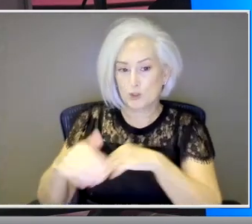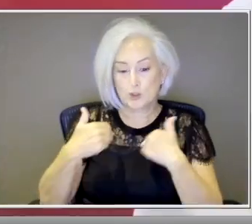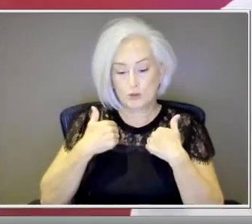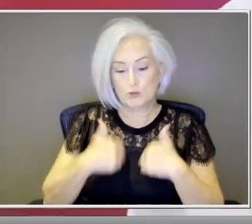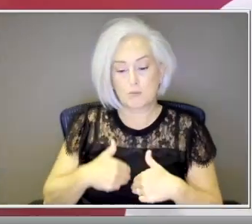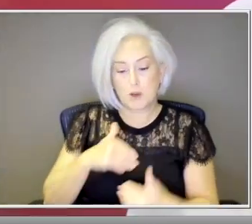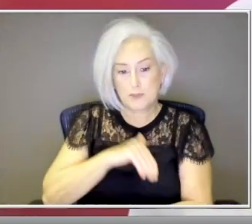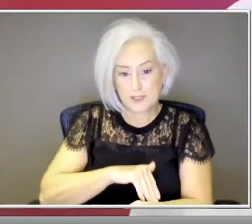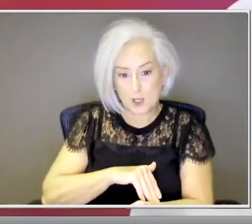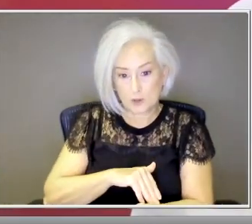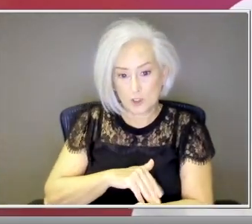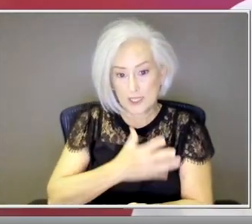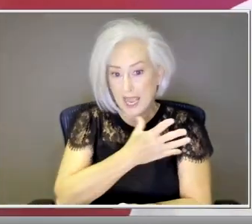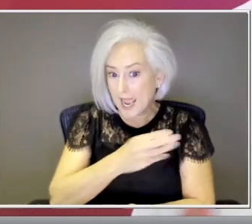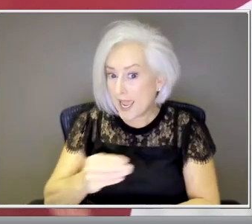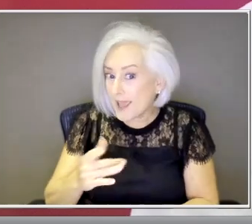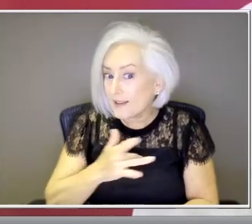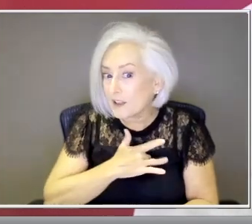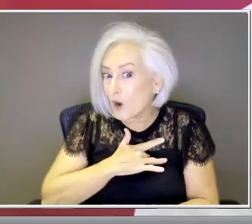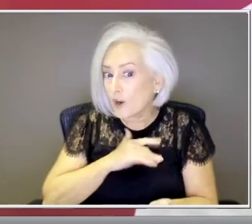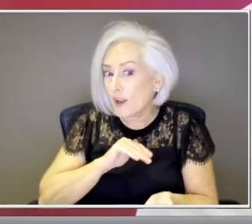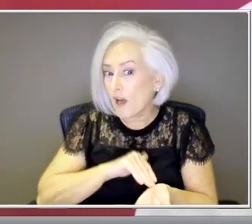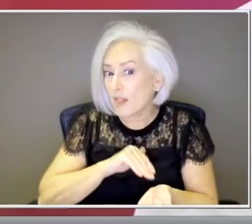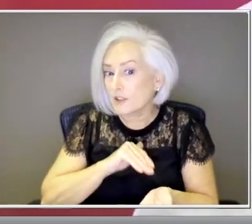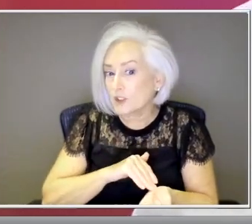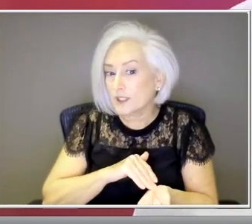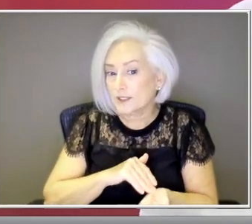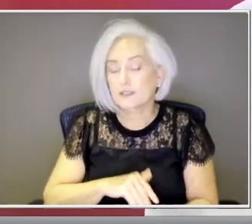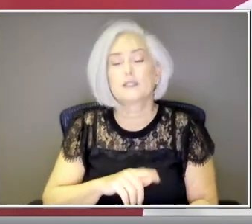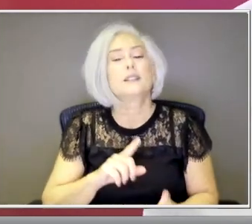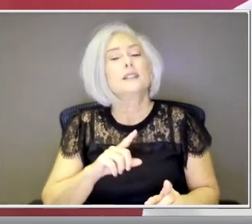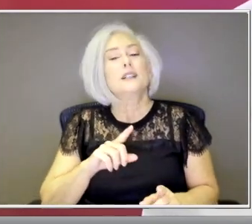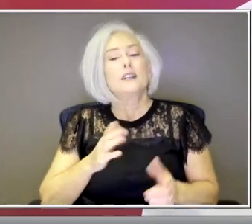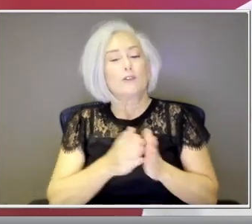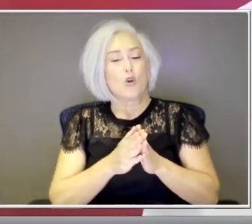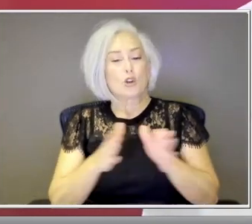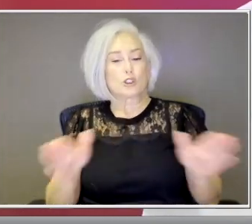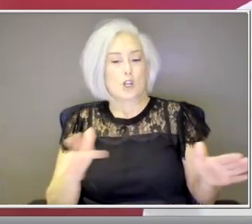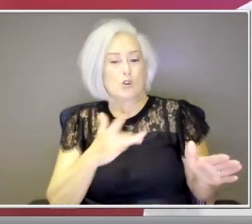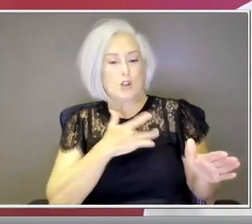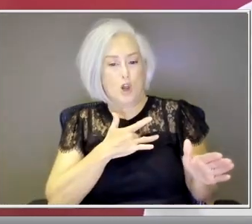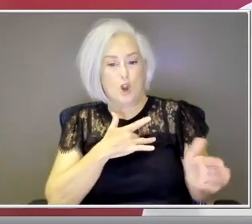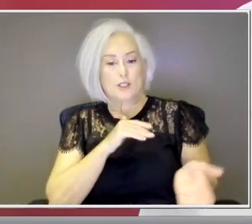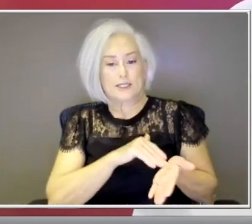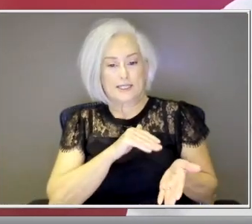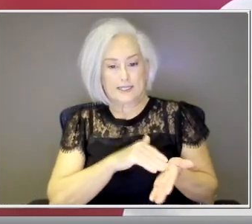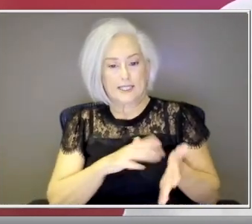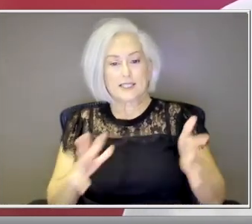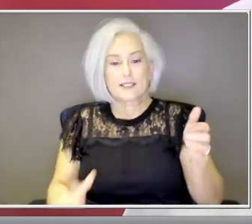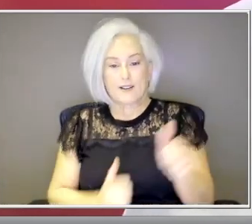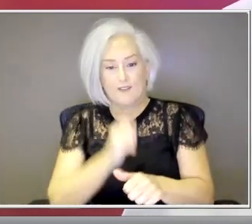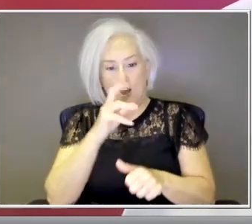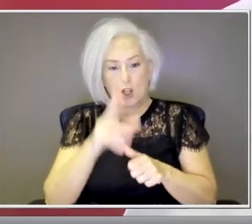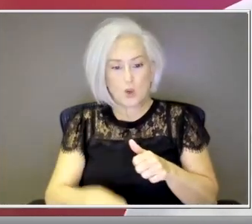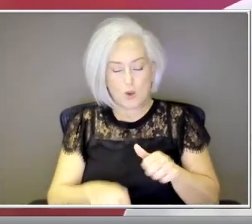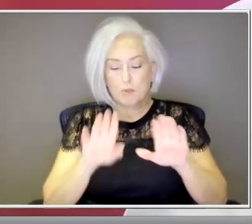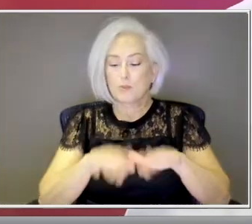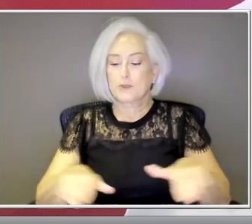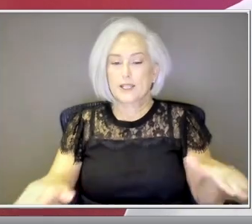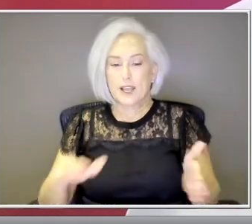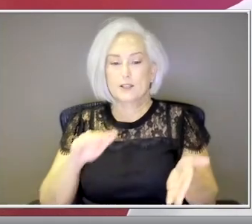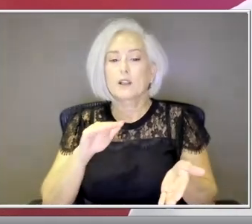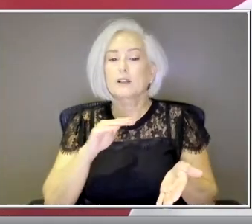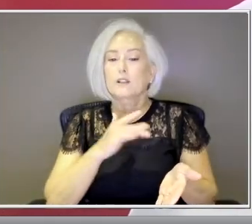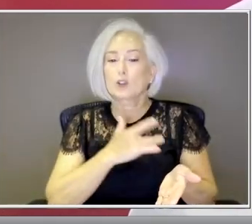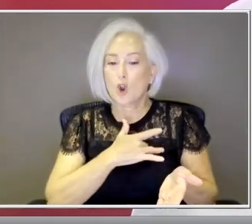so different causes of pH. So for congenital heart disease, definitely following up with a pediatric cardiologist. But if you have a premature baby